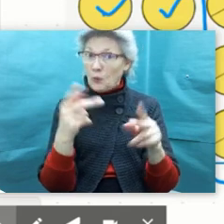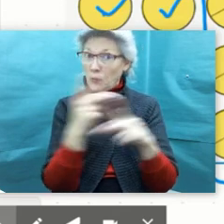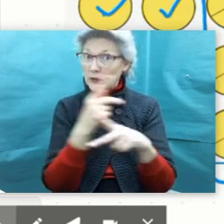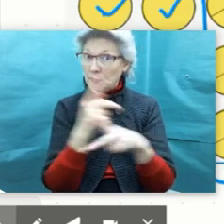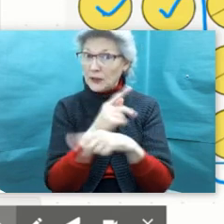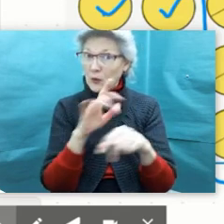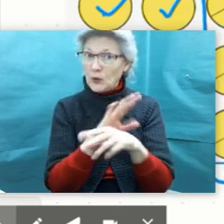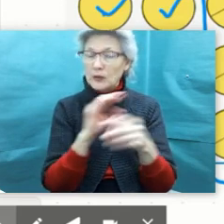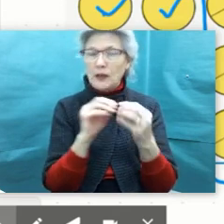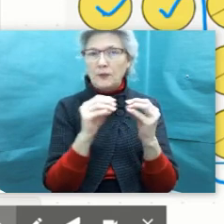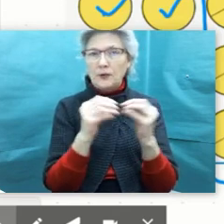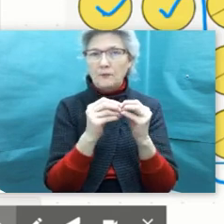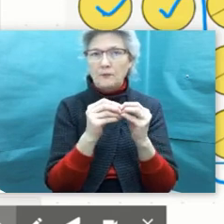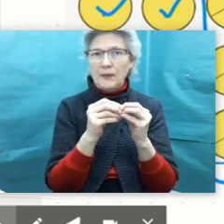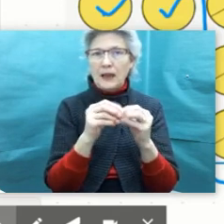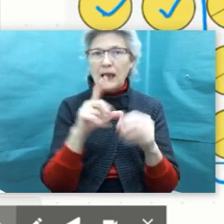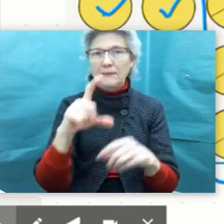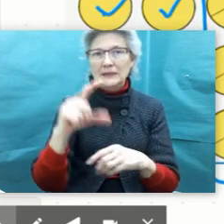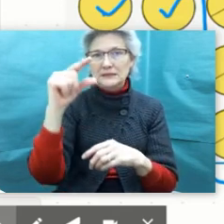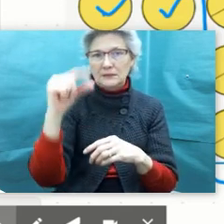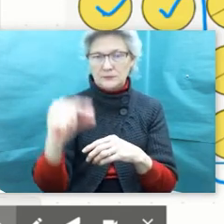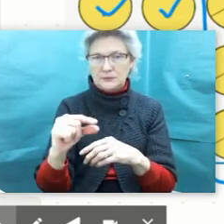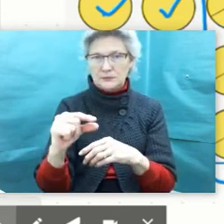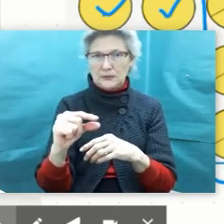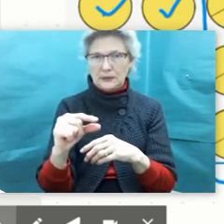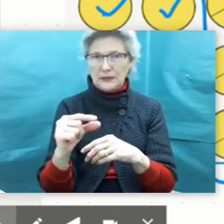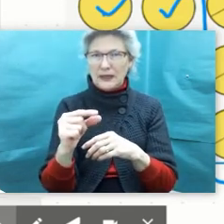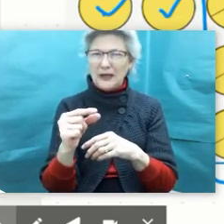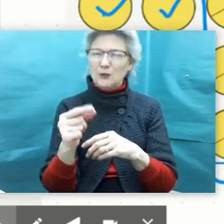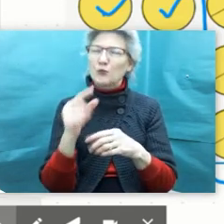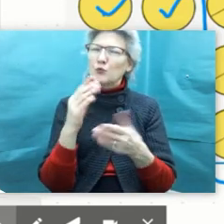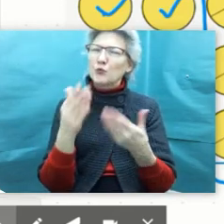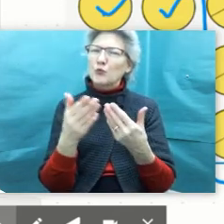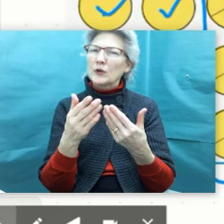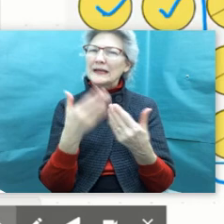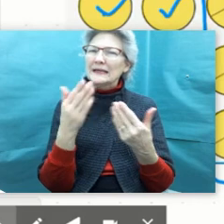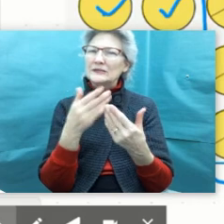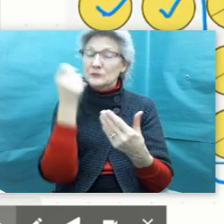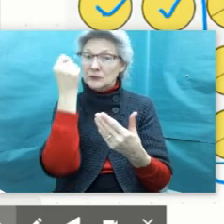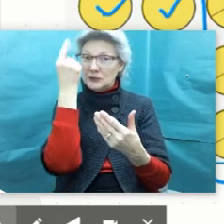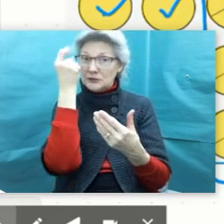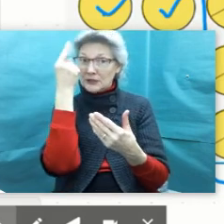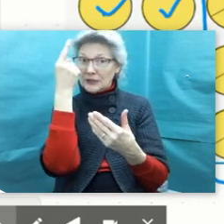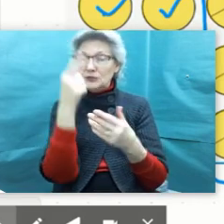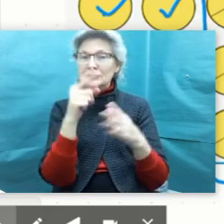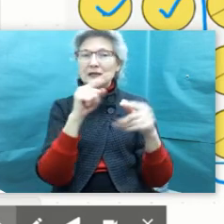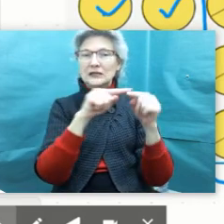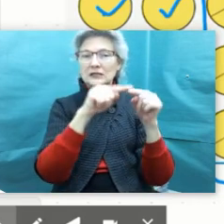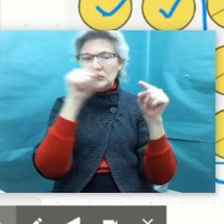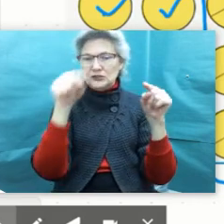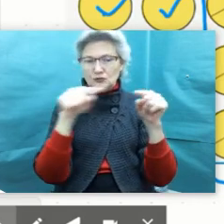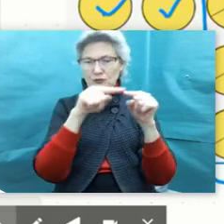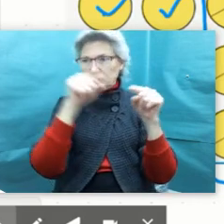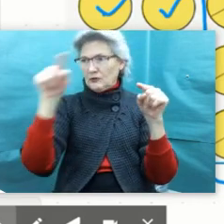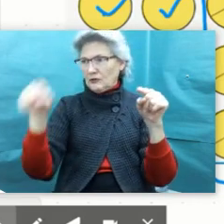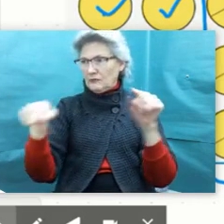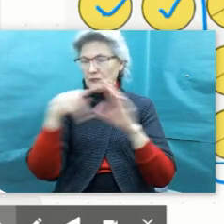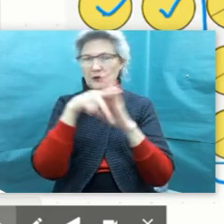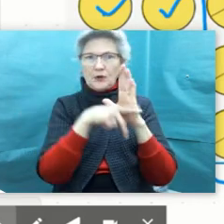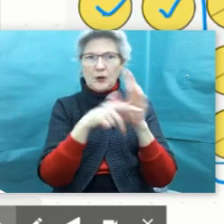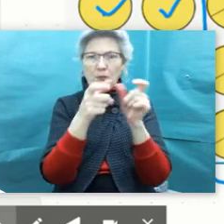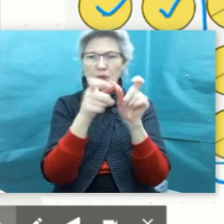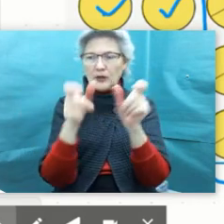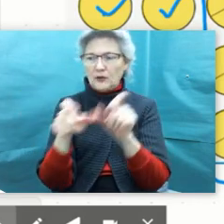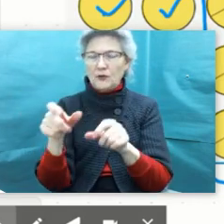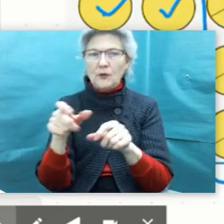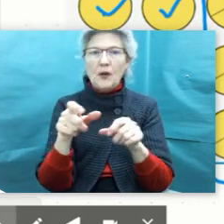multiplying a whole number by a mixed number, it really makes a lot of sense to use the distributive property and break your mixed number into a whole